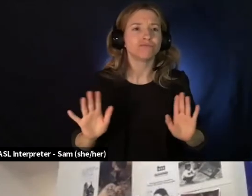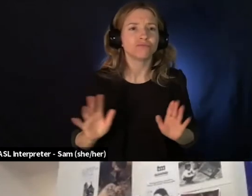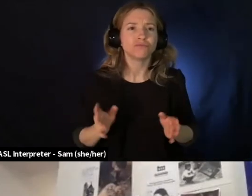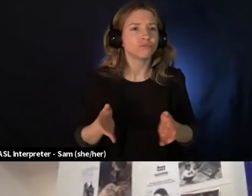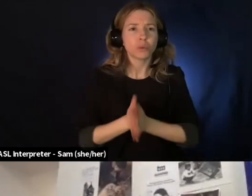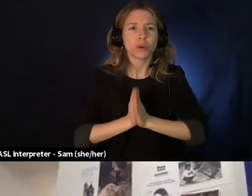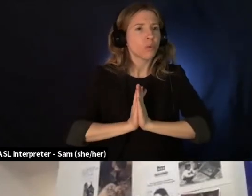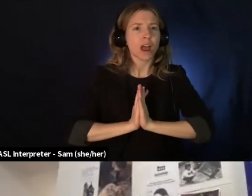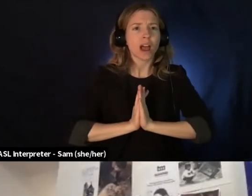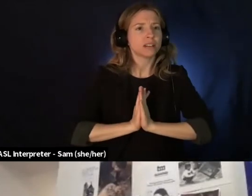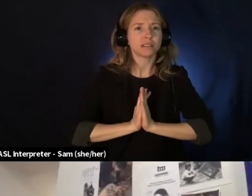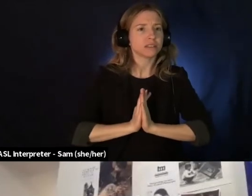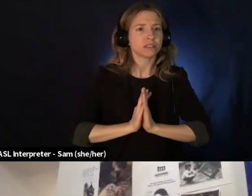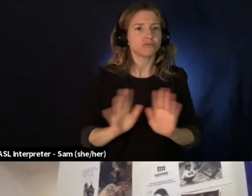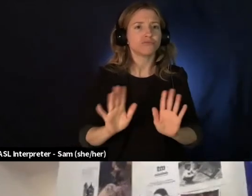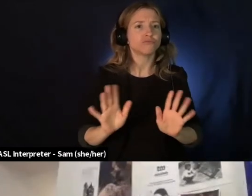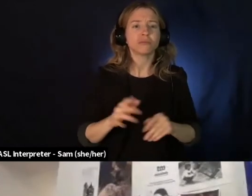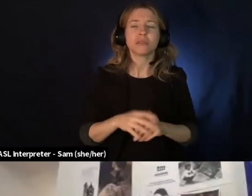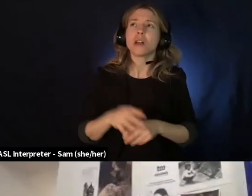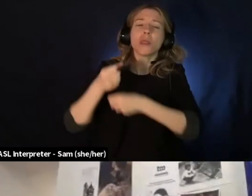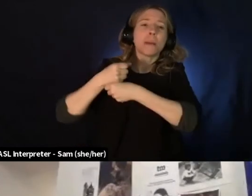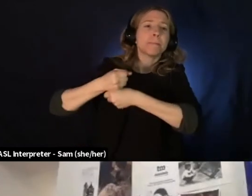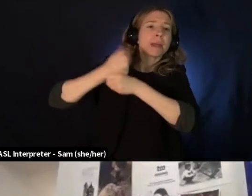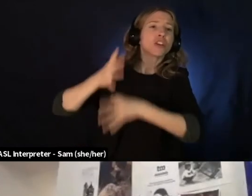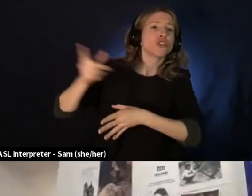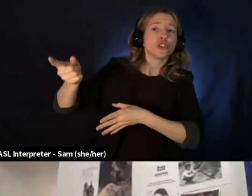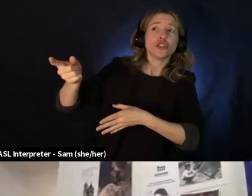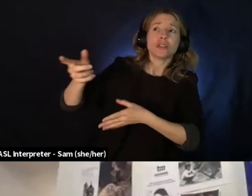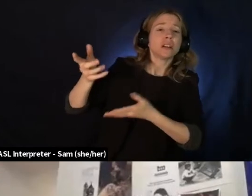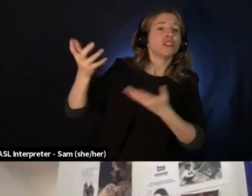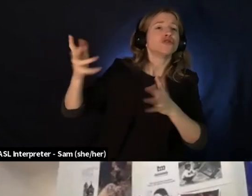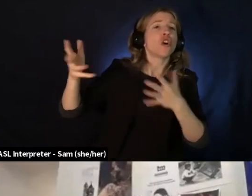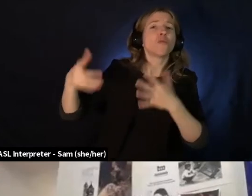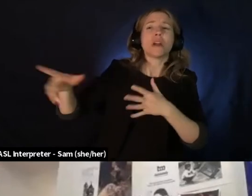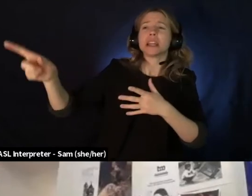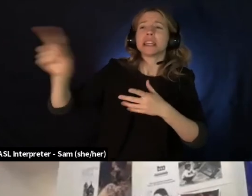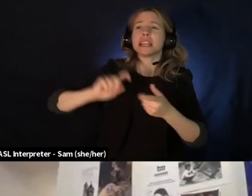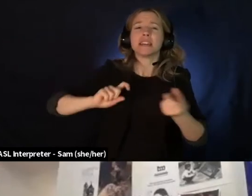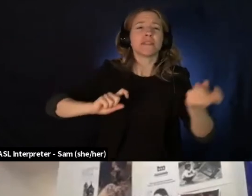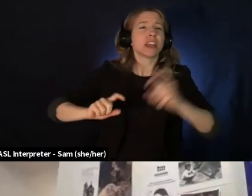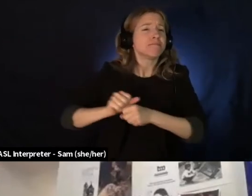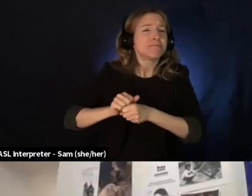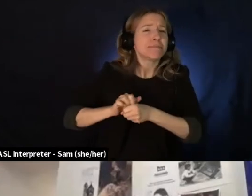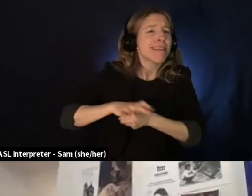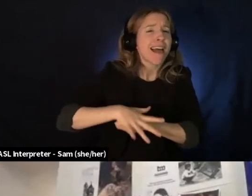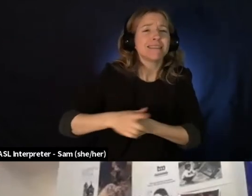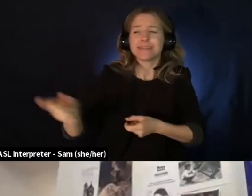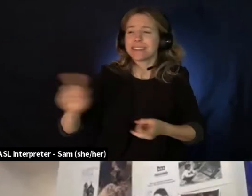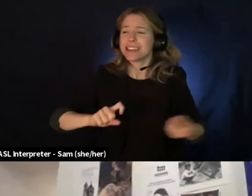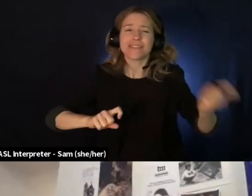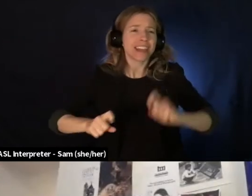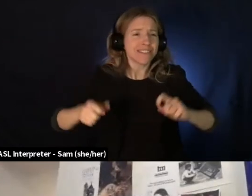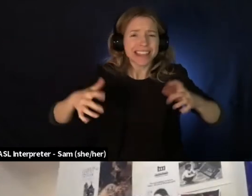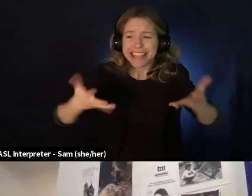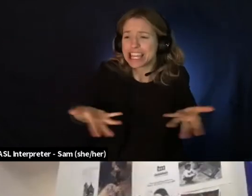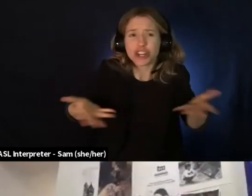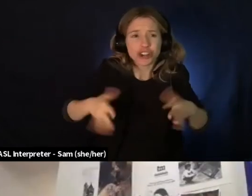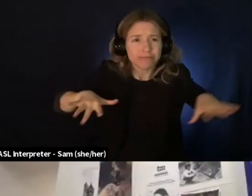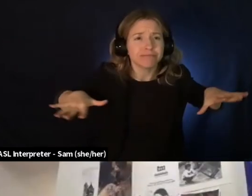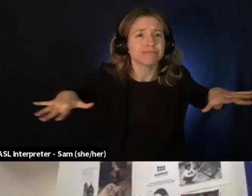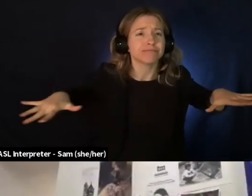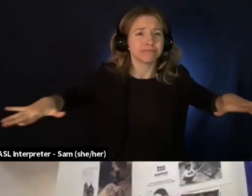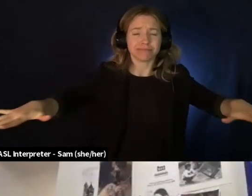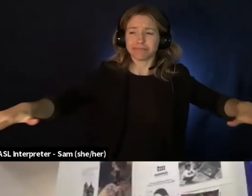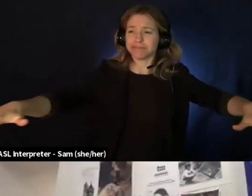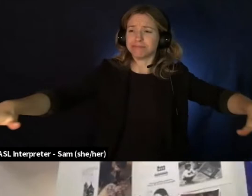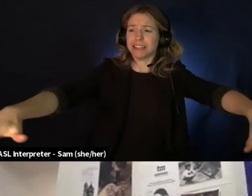things from the Creator, because we have been provided with bounty here that surrounds us. We have been provided with everything that we